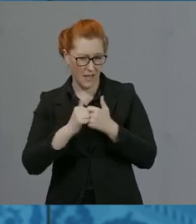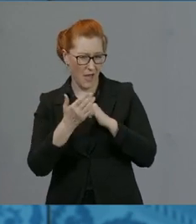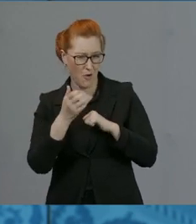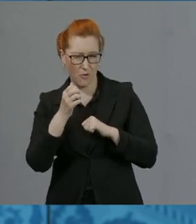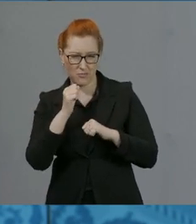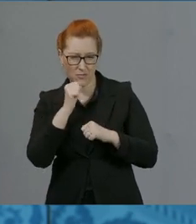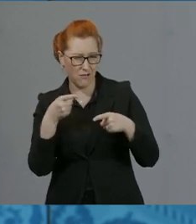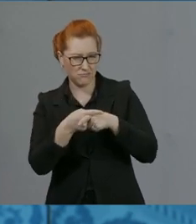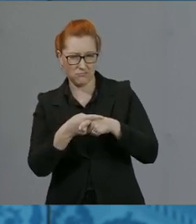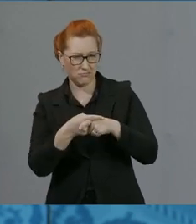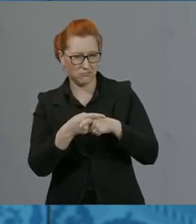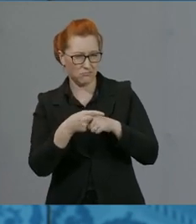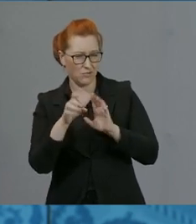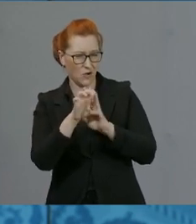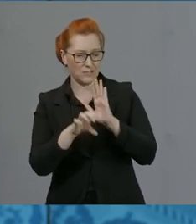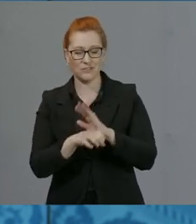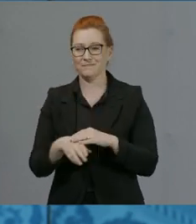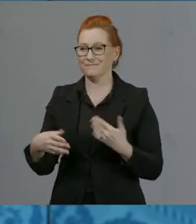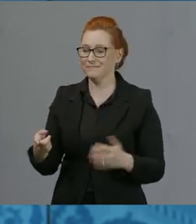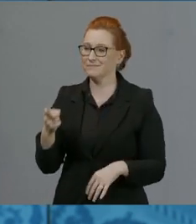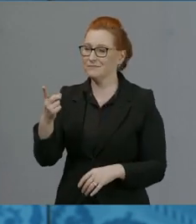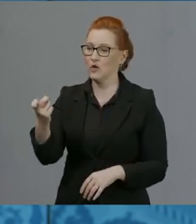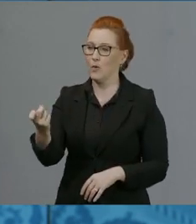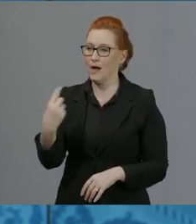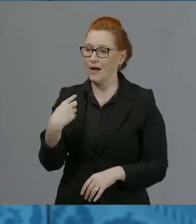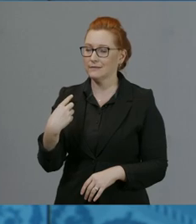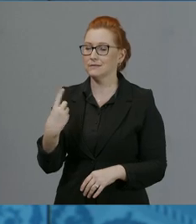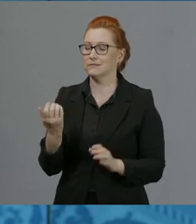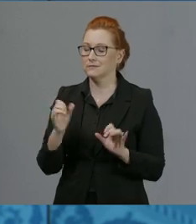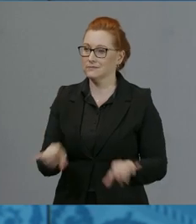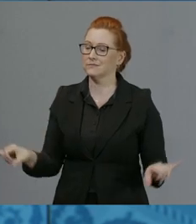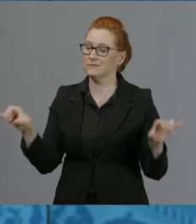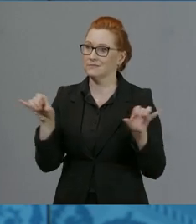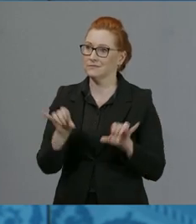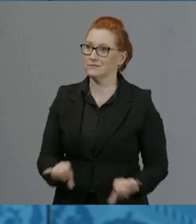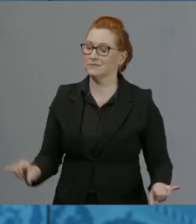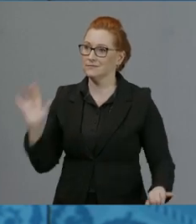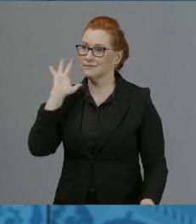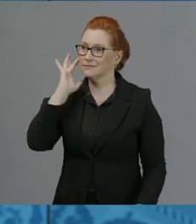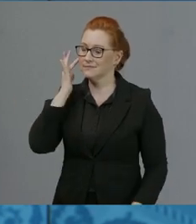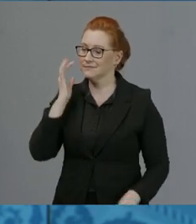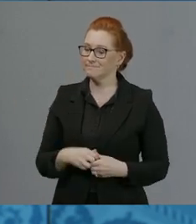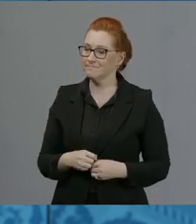So you've asked this question several times. I'm